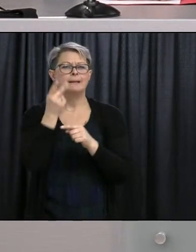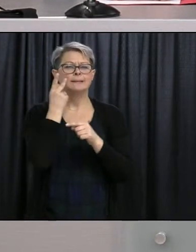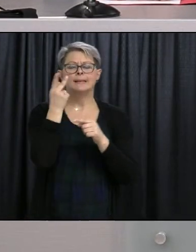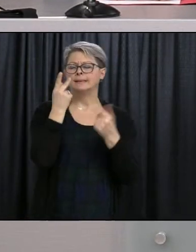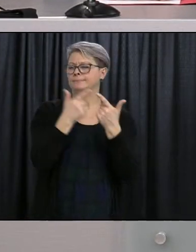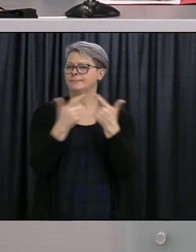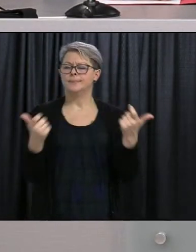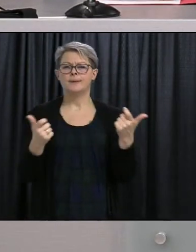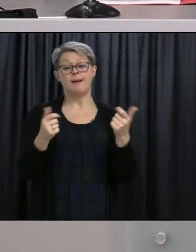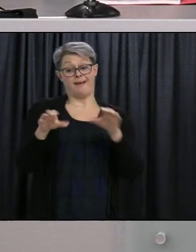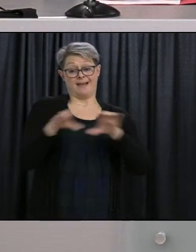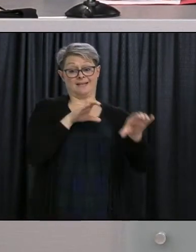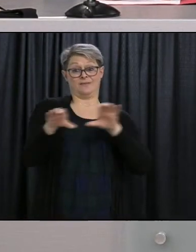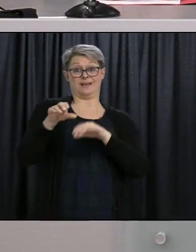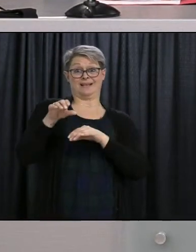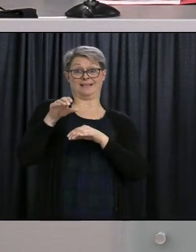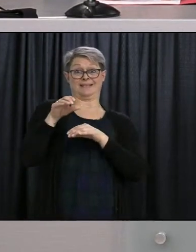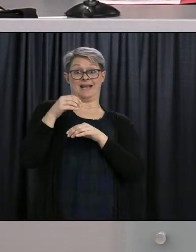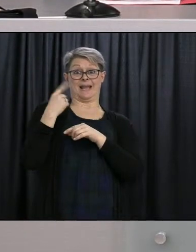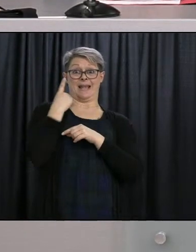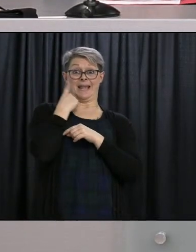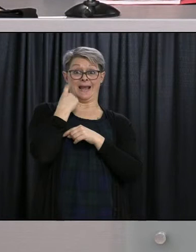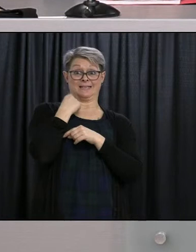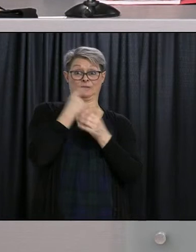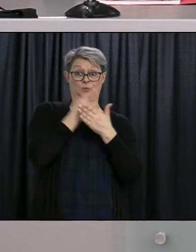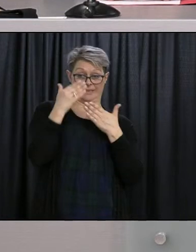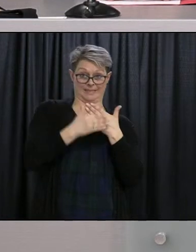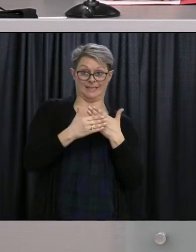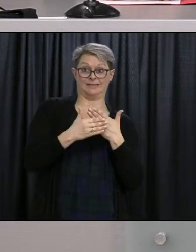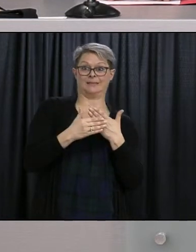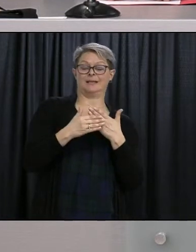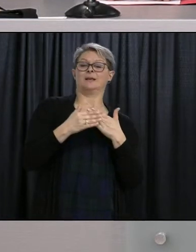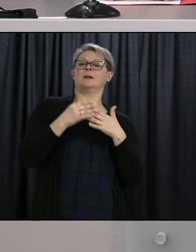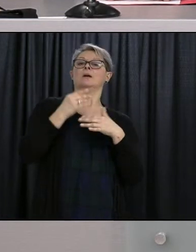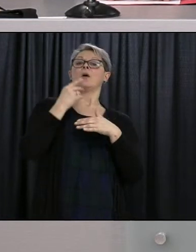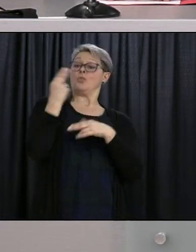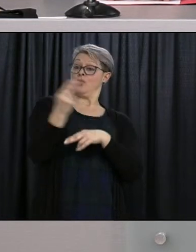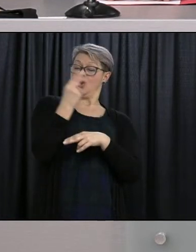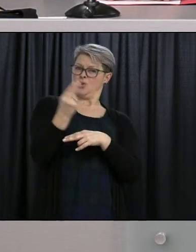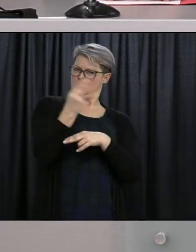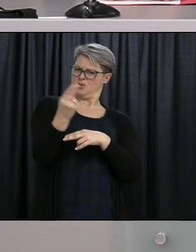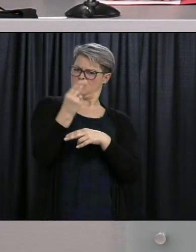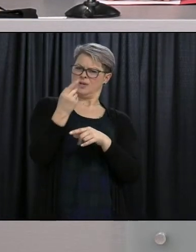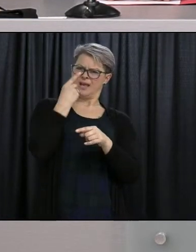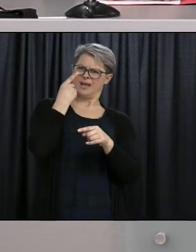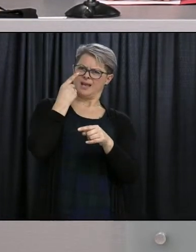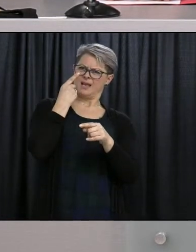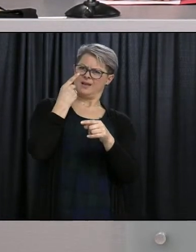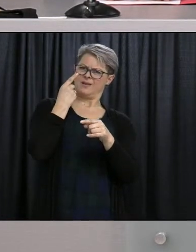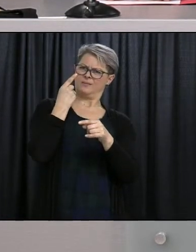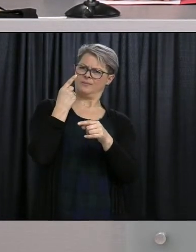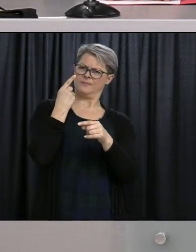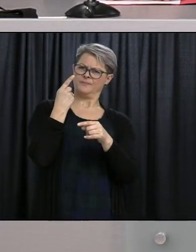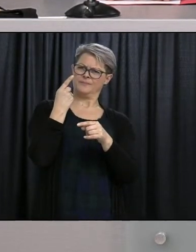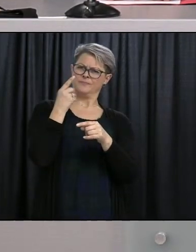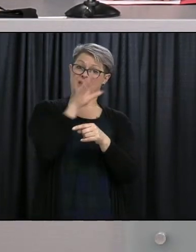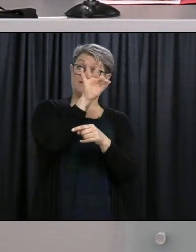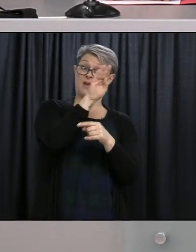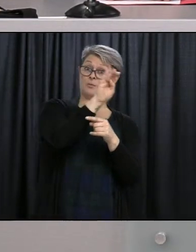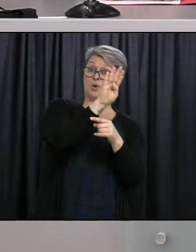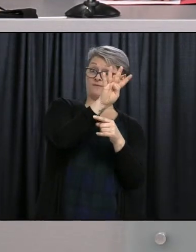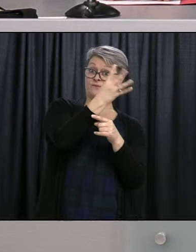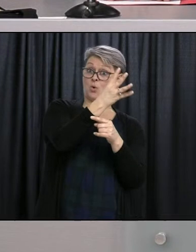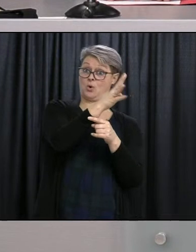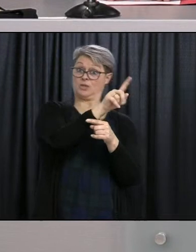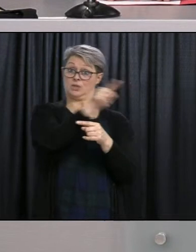over the weekend, a lot of tournaments begin on Thursdays for schools, so should we not be saying February 4th through to February